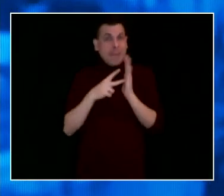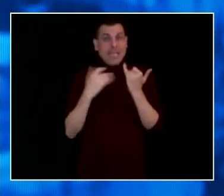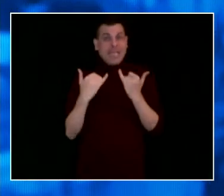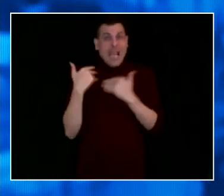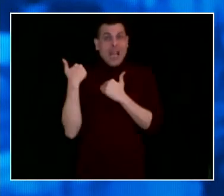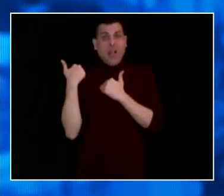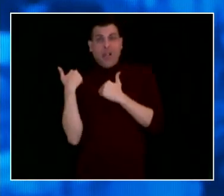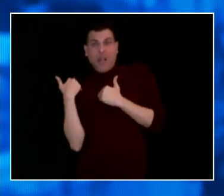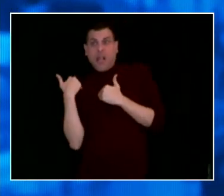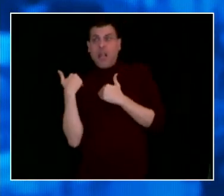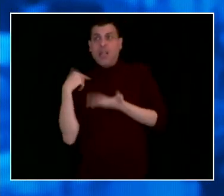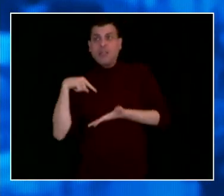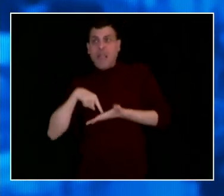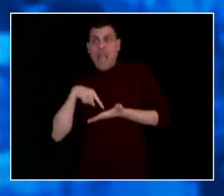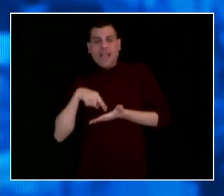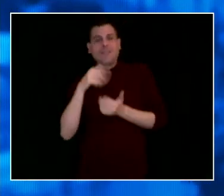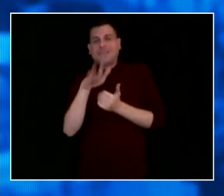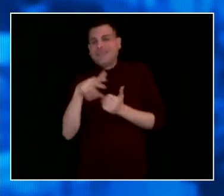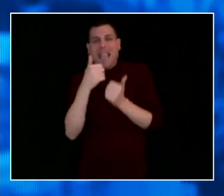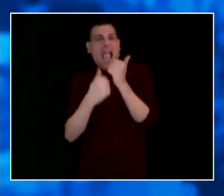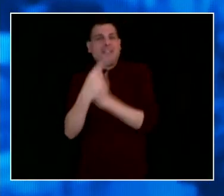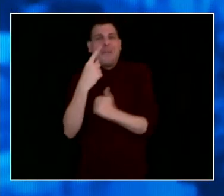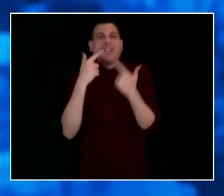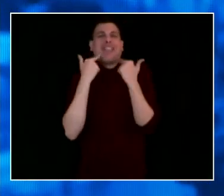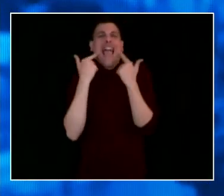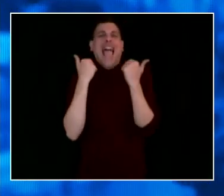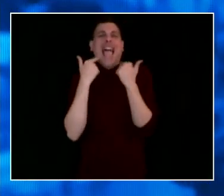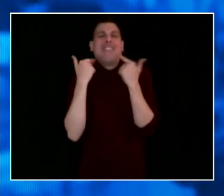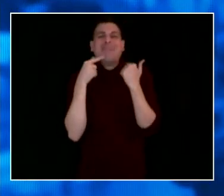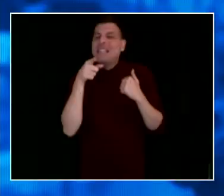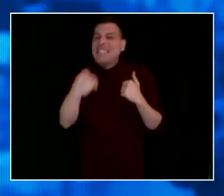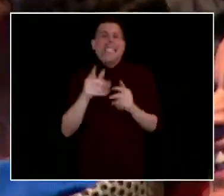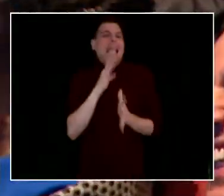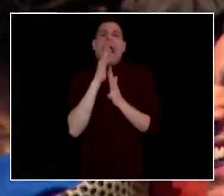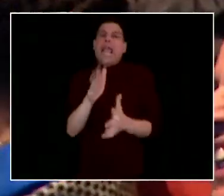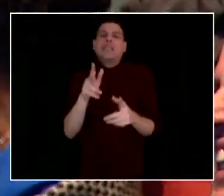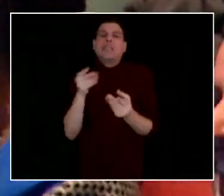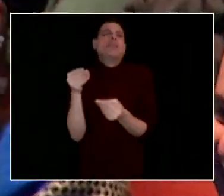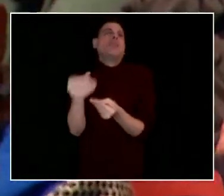Everybody's laughing and looking at Jock, because Jock hates spending that money.